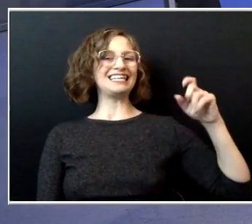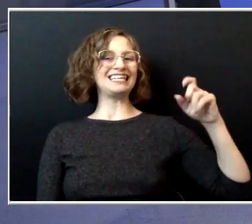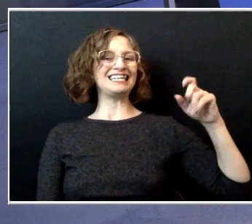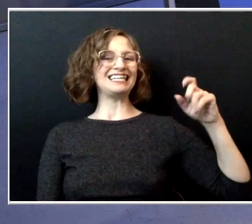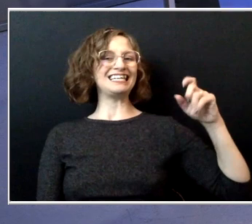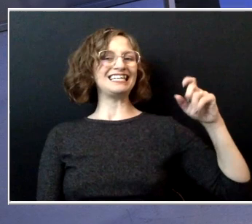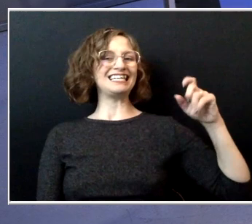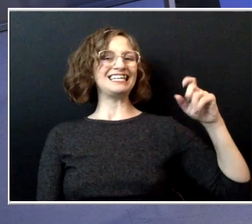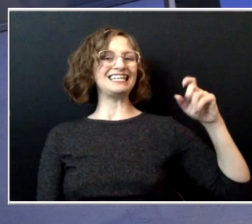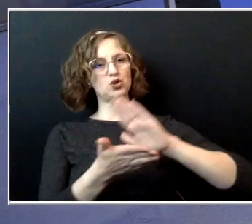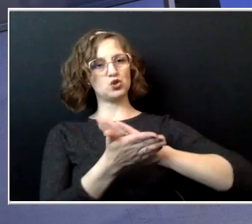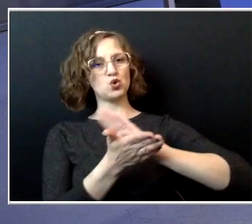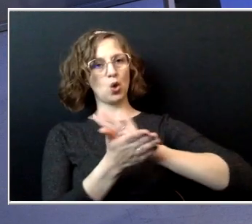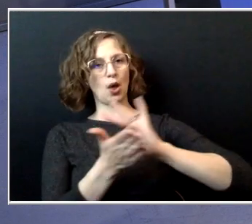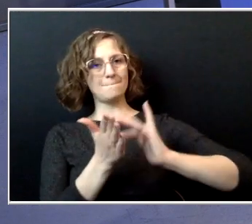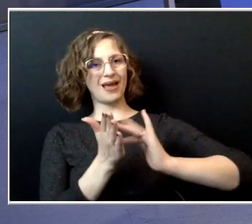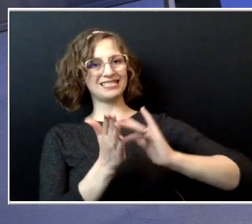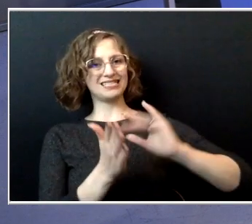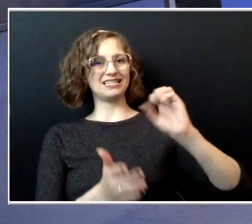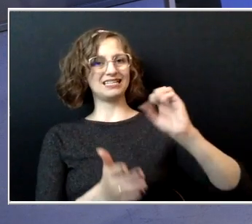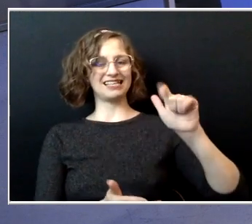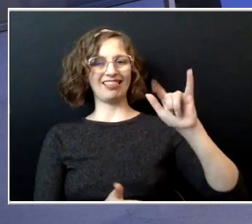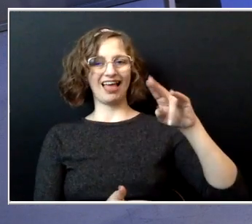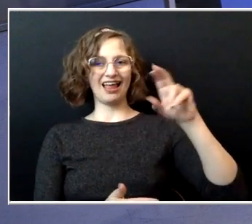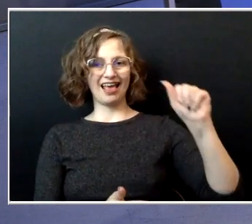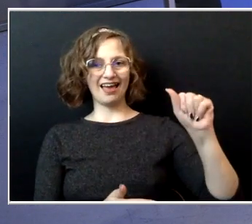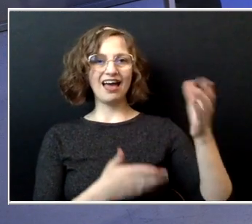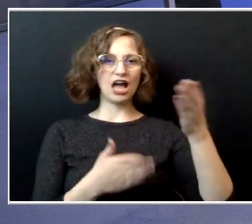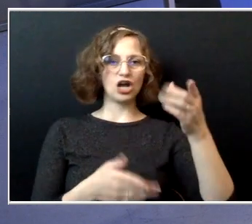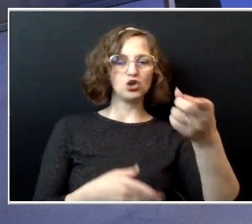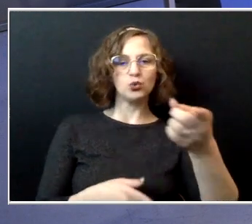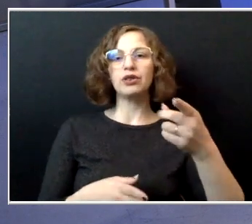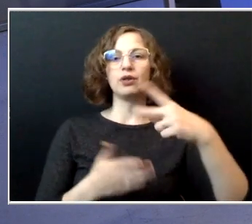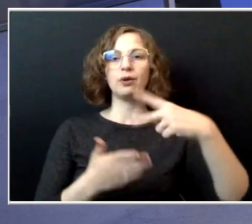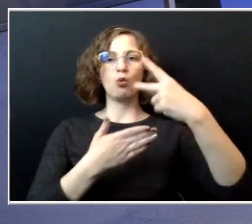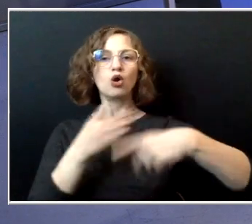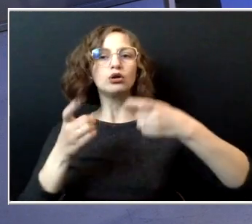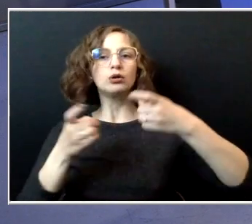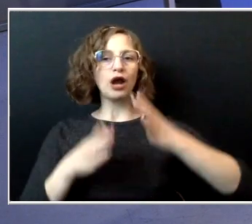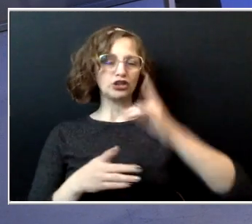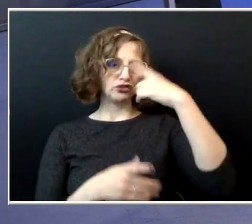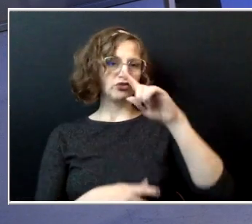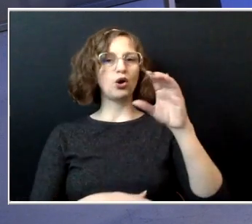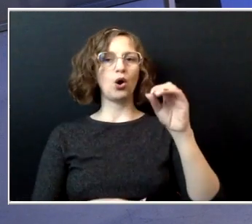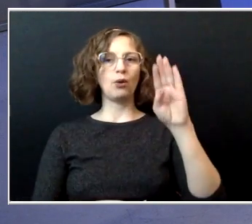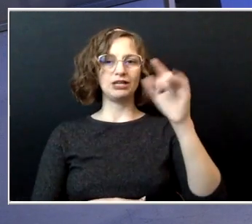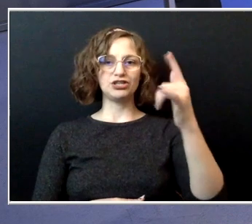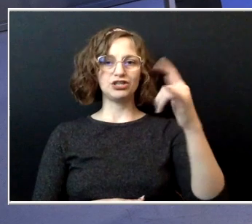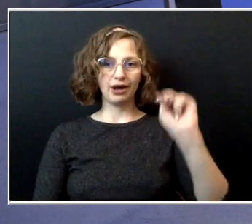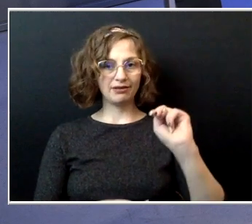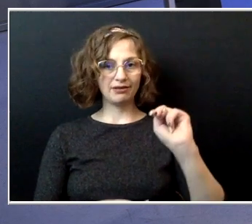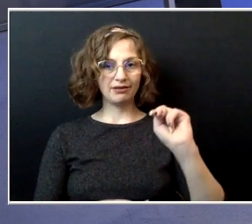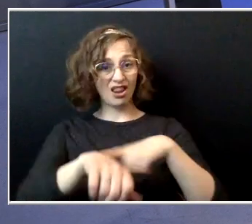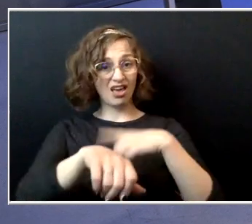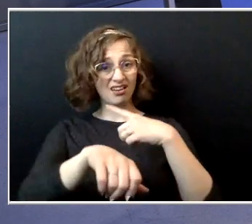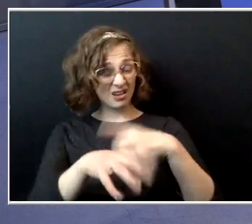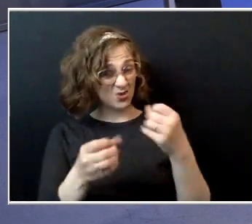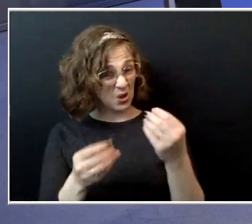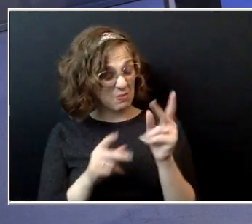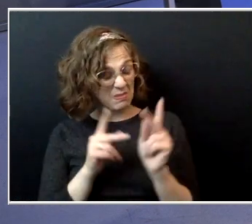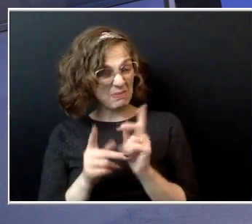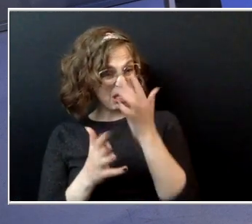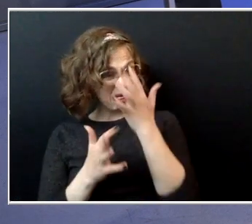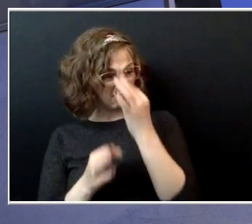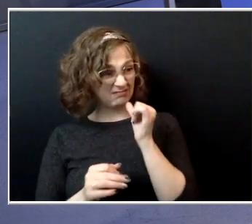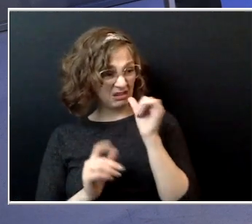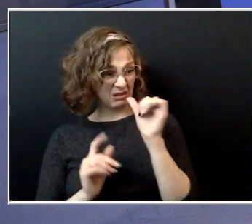the program director for OBGYN for a long time. So guys, people are choosing not to go to those counties. Talk to us a little bit about why that